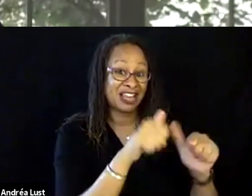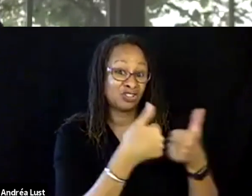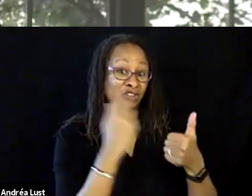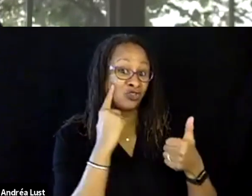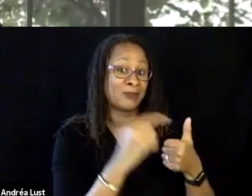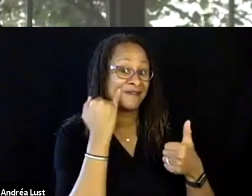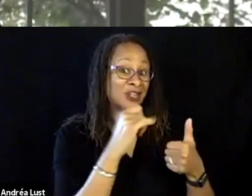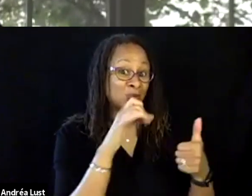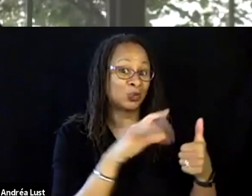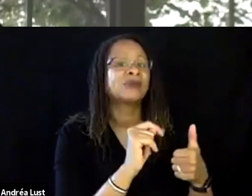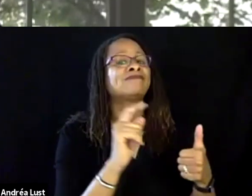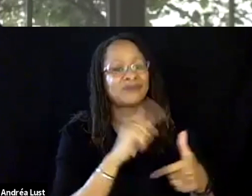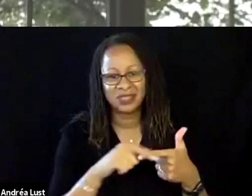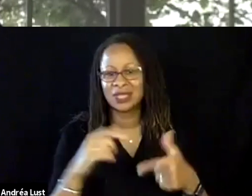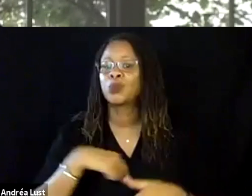don't, then I think we win.